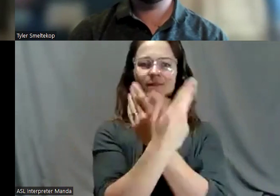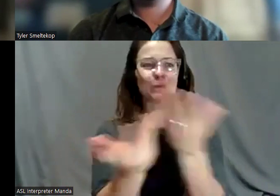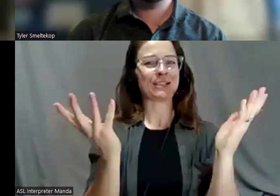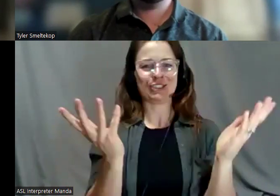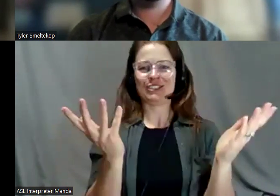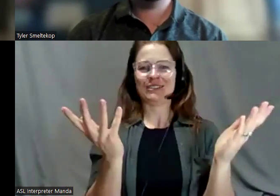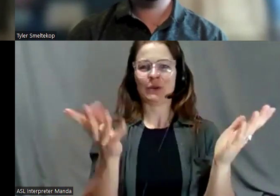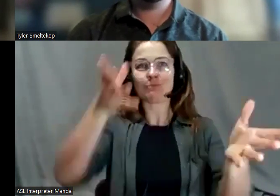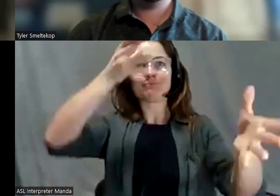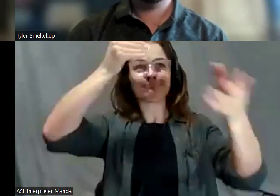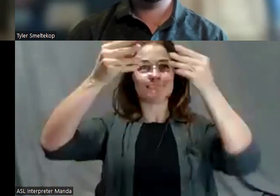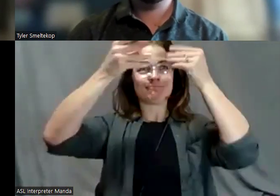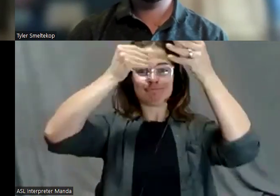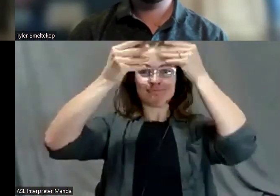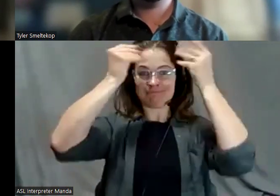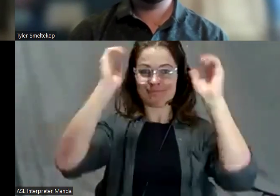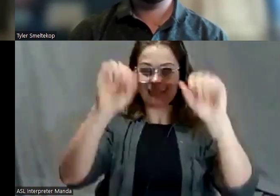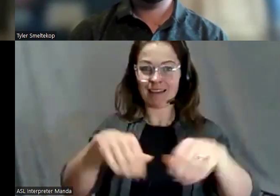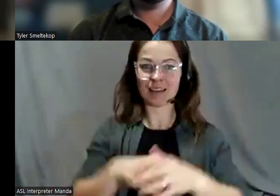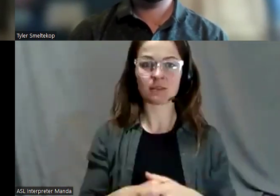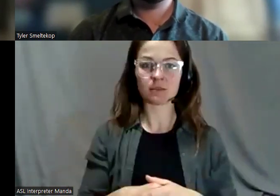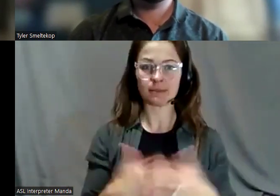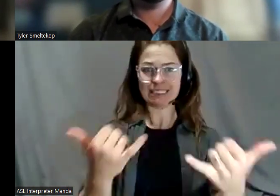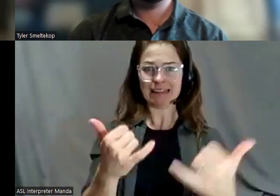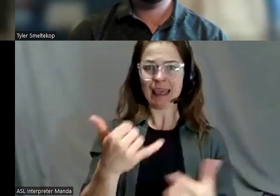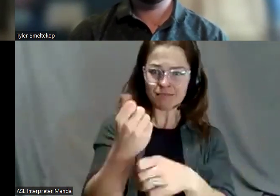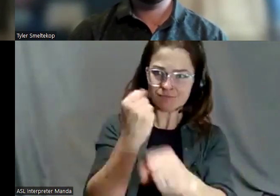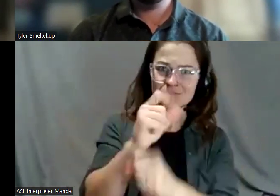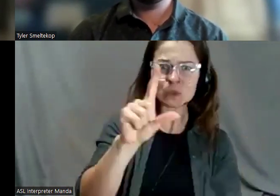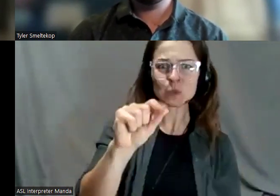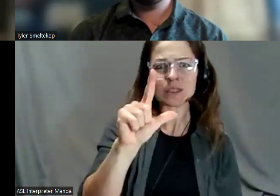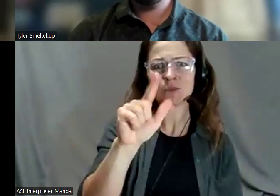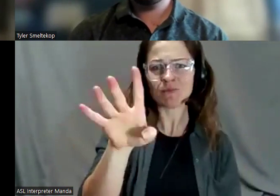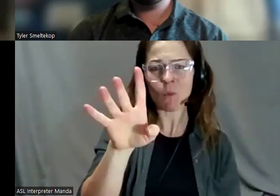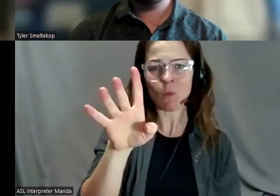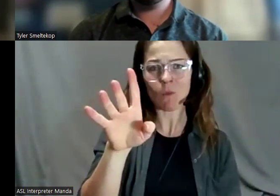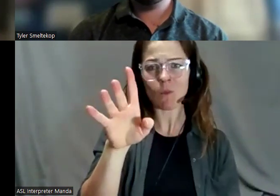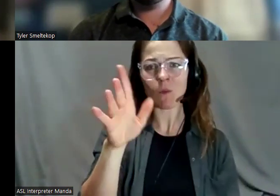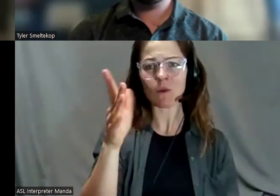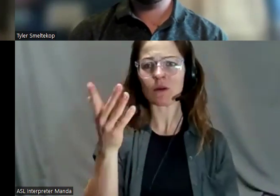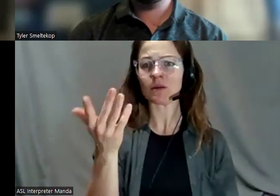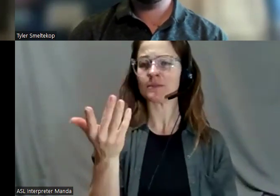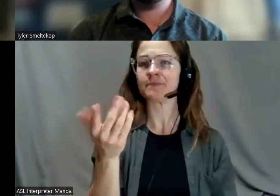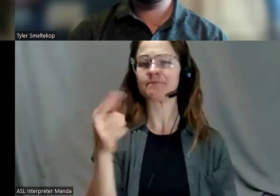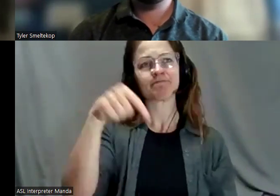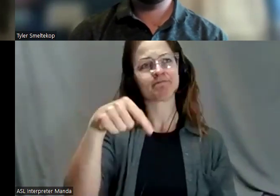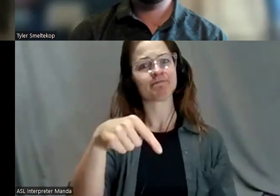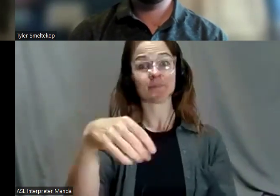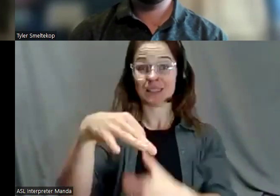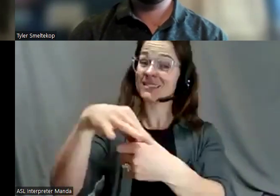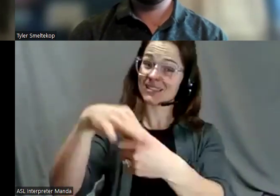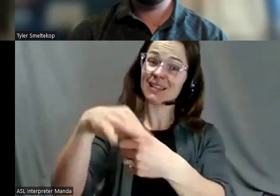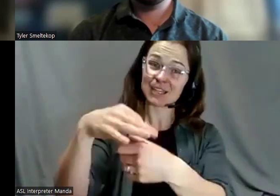think today in 2024, since this is an election